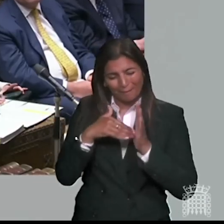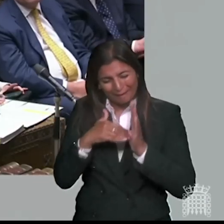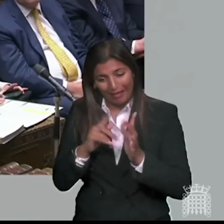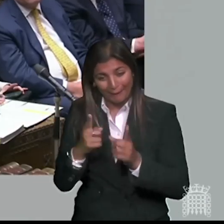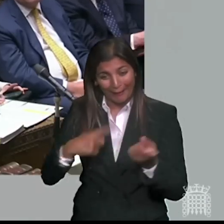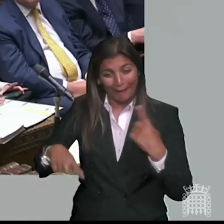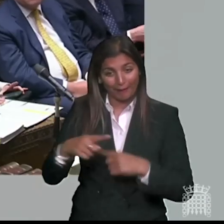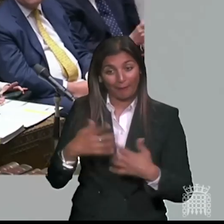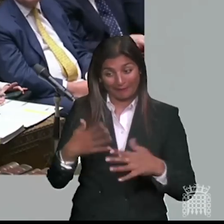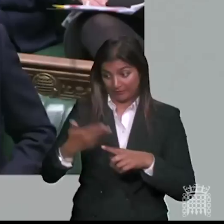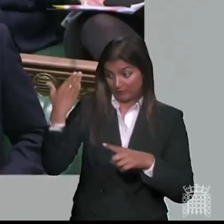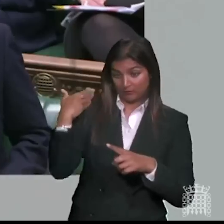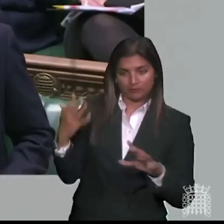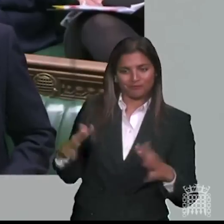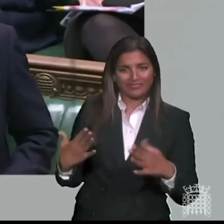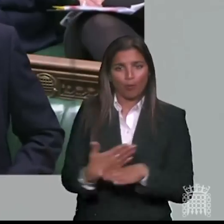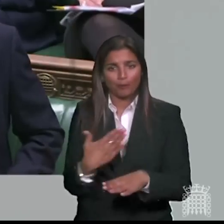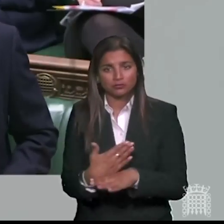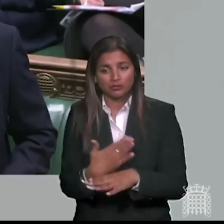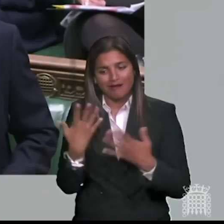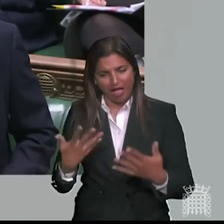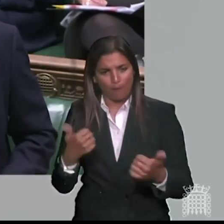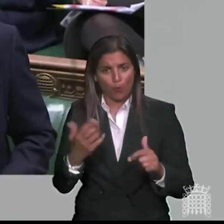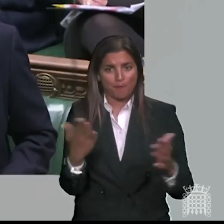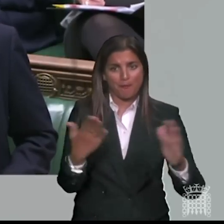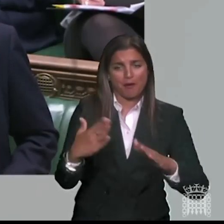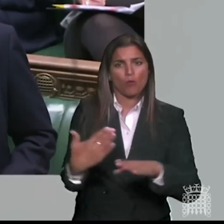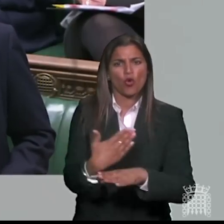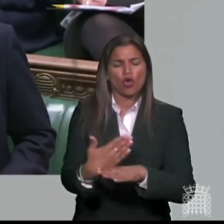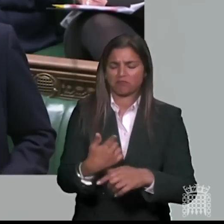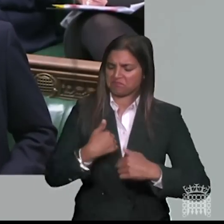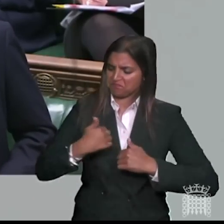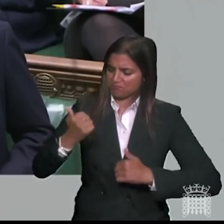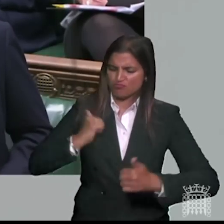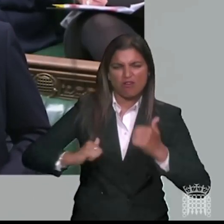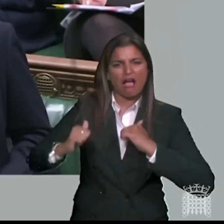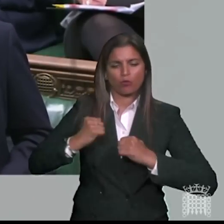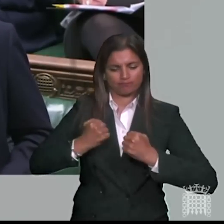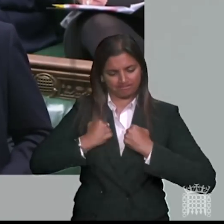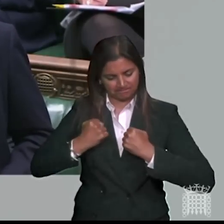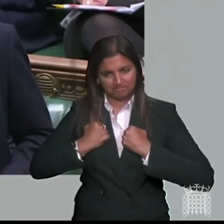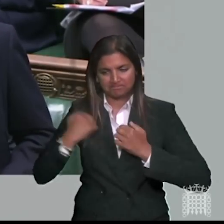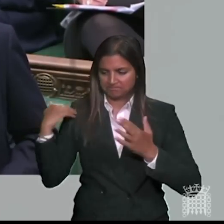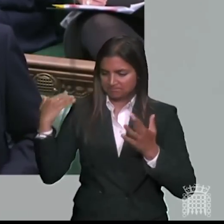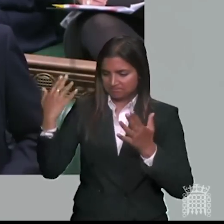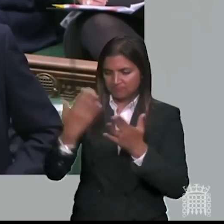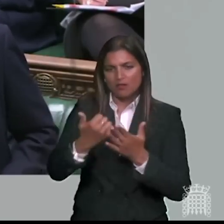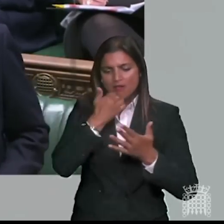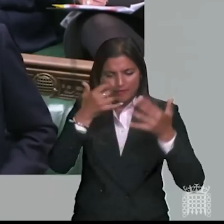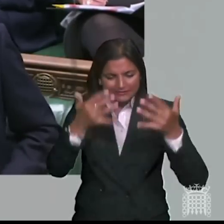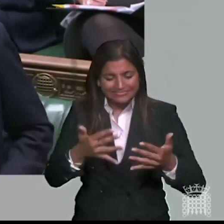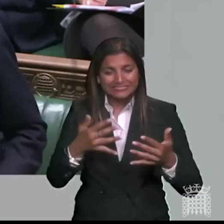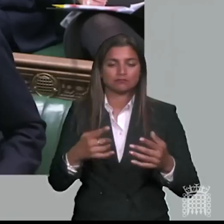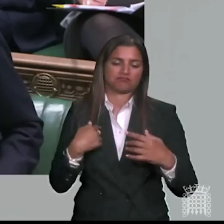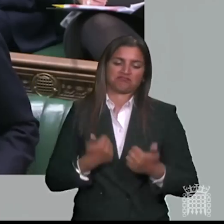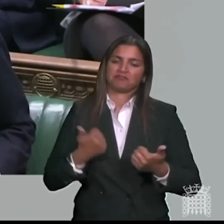out of unemployment. I'm immensely proud of the record of this government, and that's why people will not trust the party